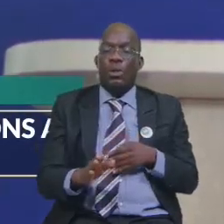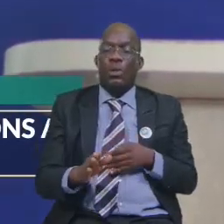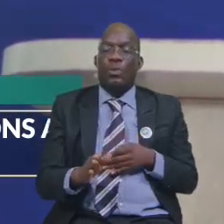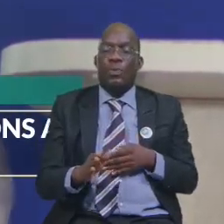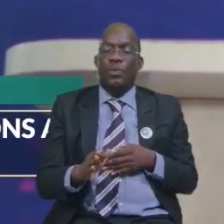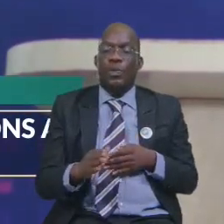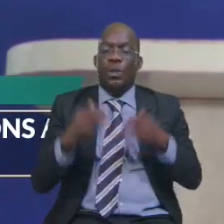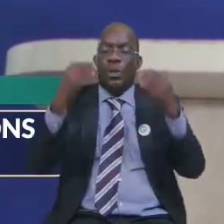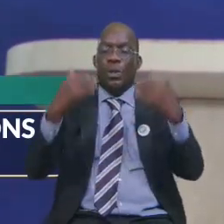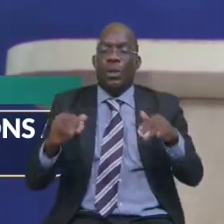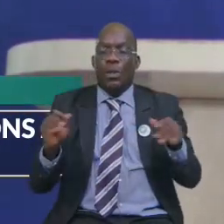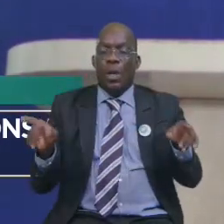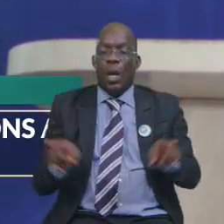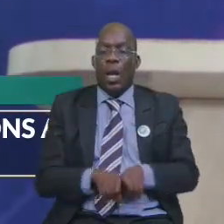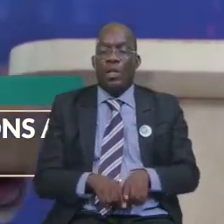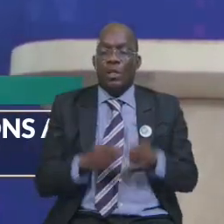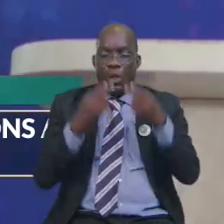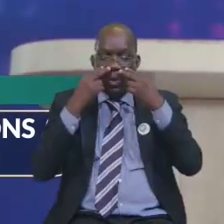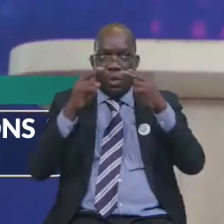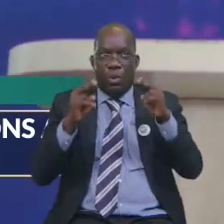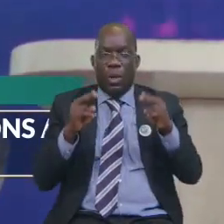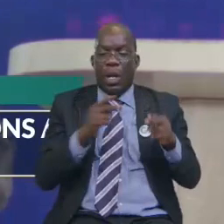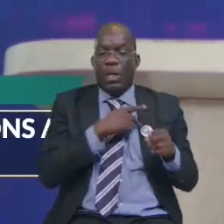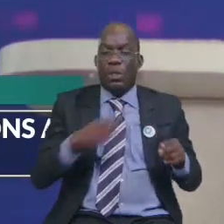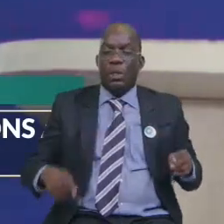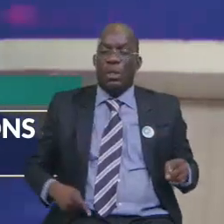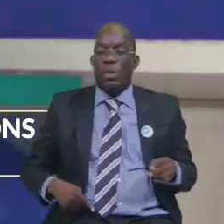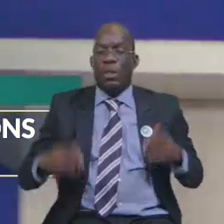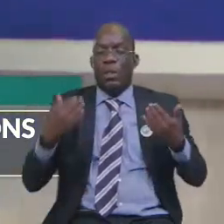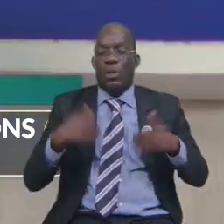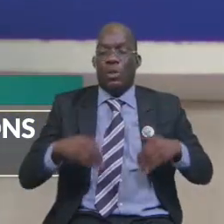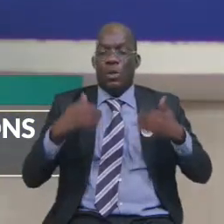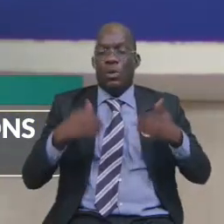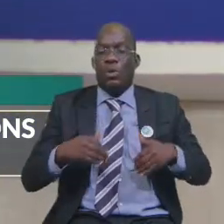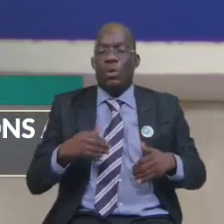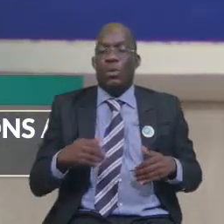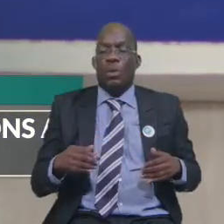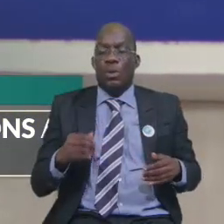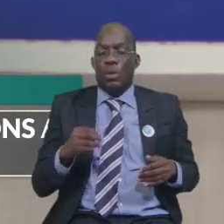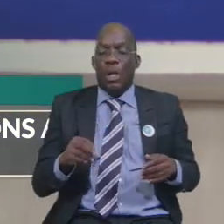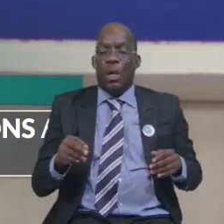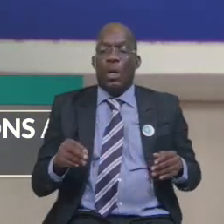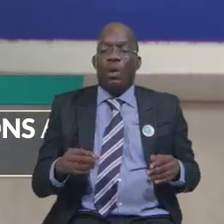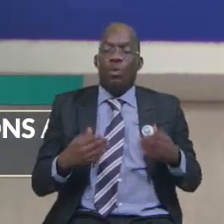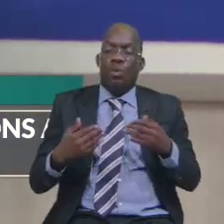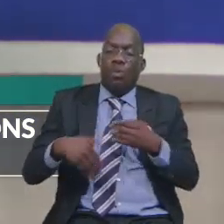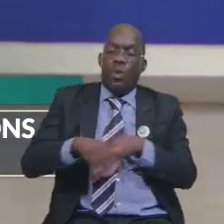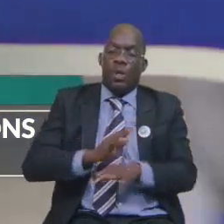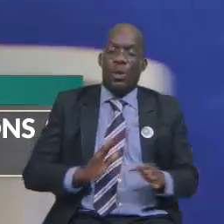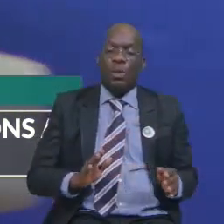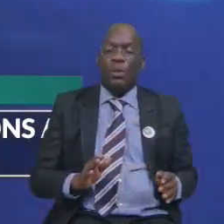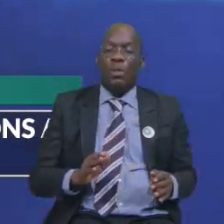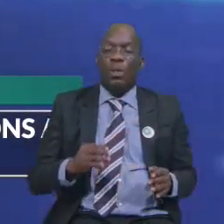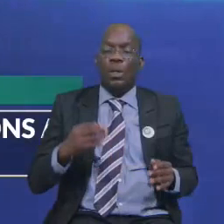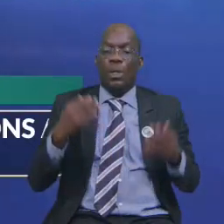limitations as noble youths. Beyond limitations. How do we come